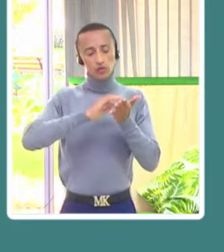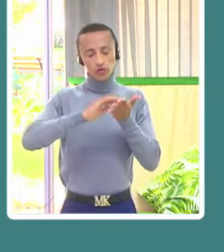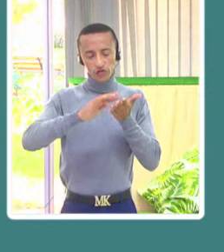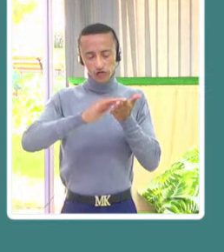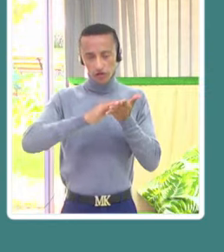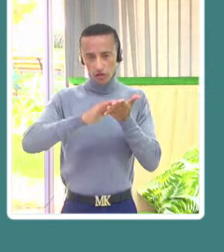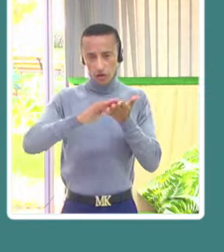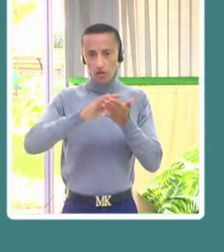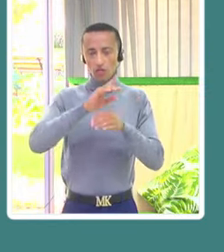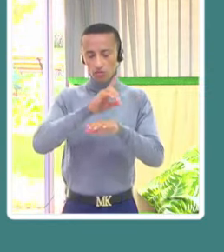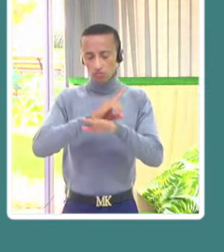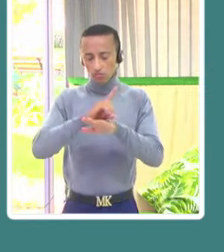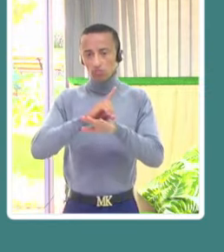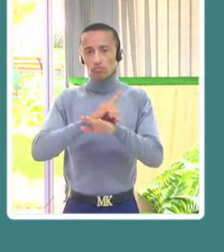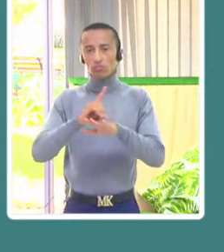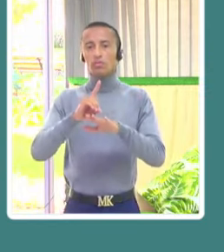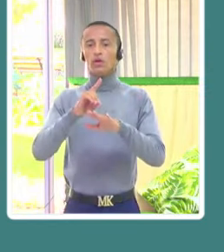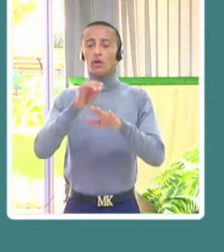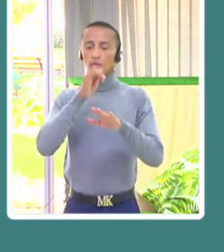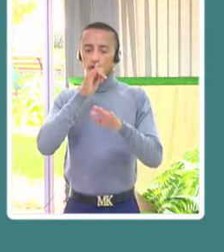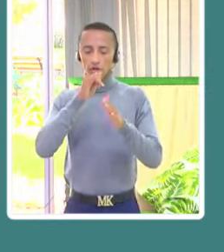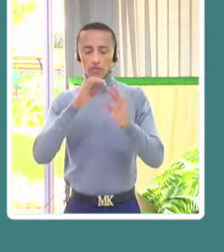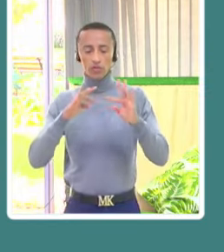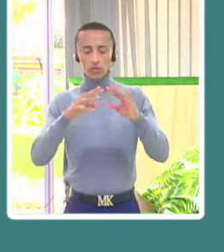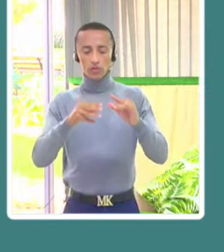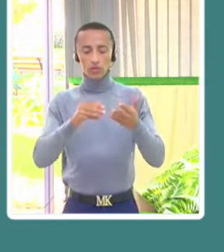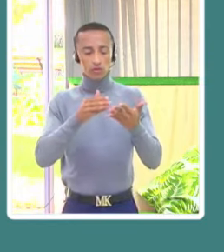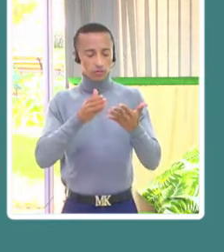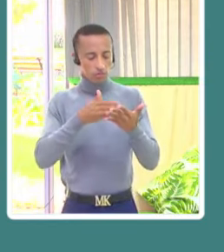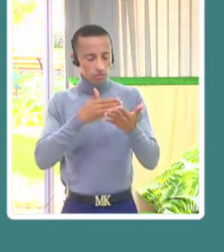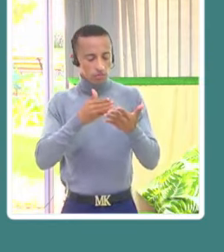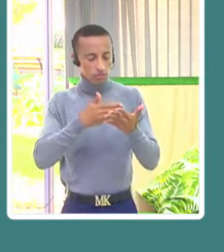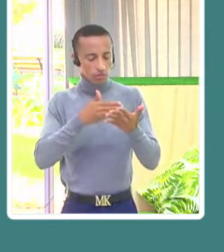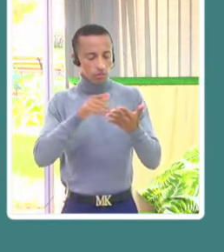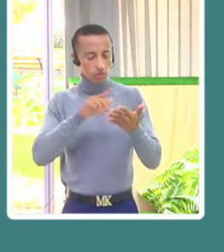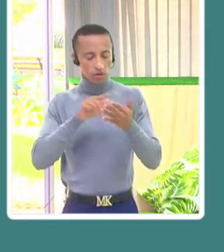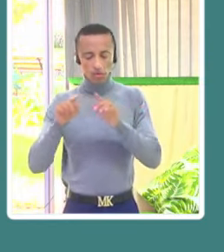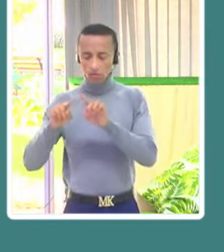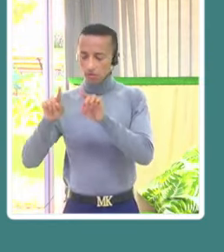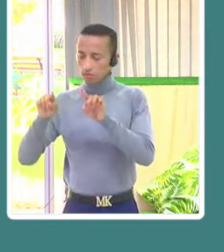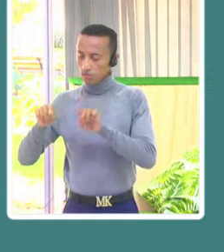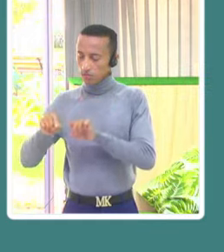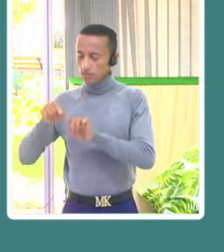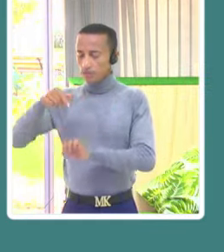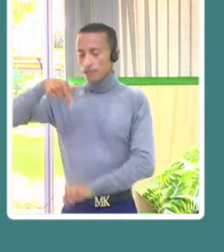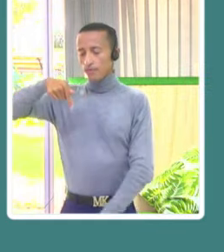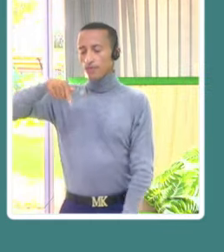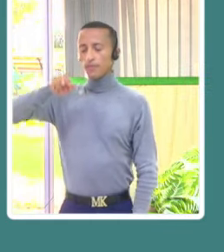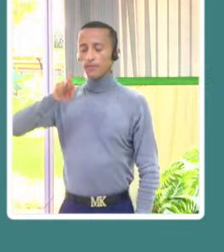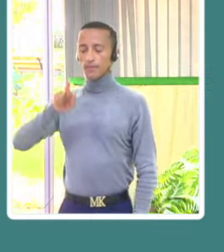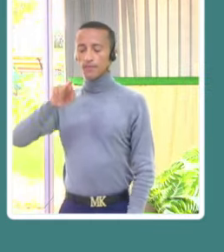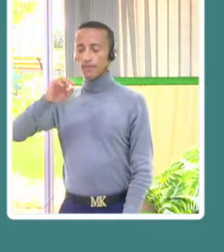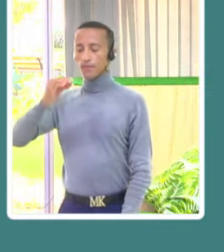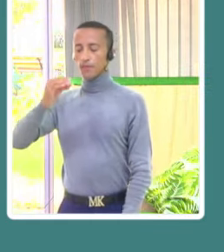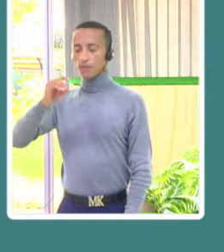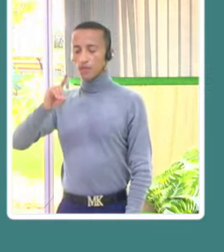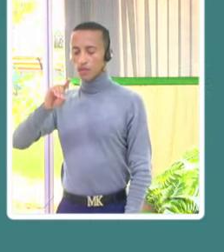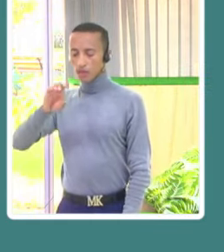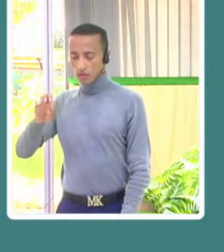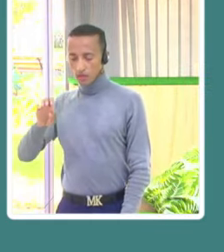textbook, every chapter comes with a QR code. Why? Because it's a very textbook-based